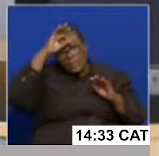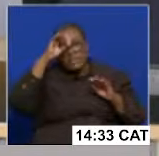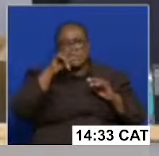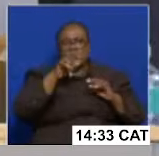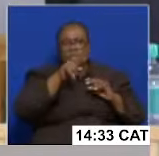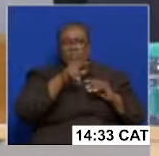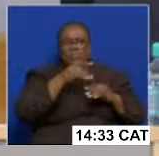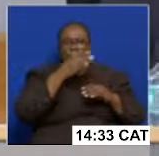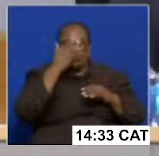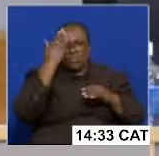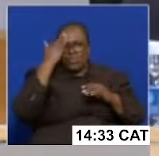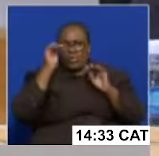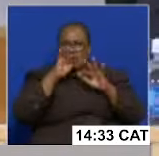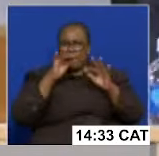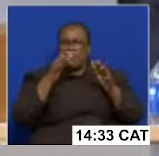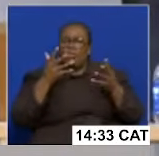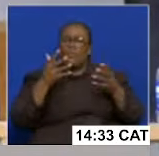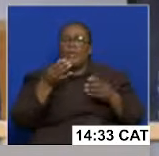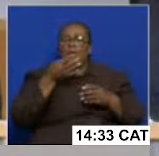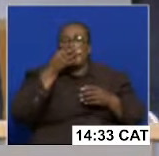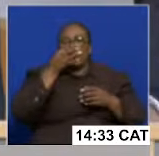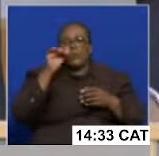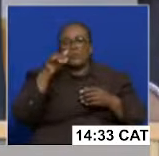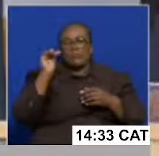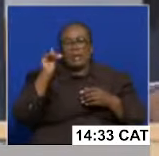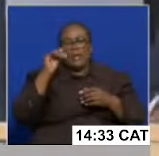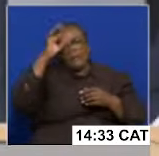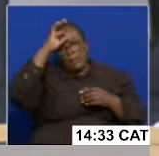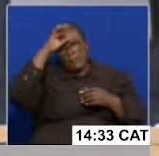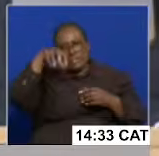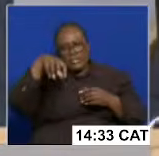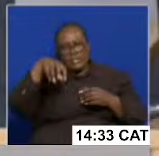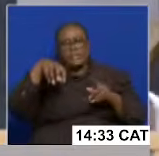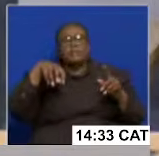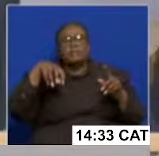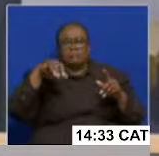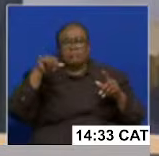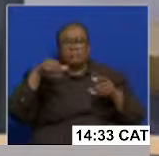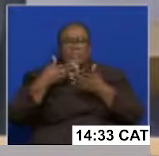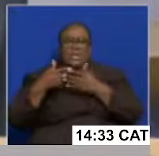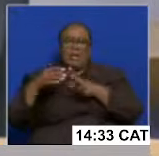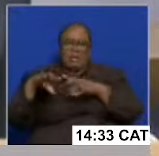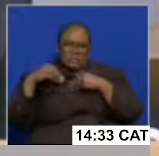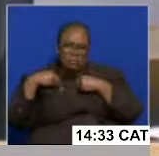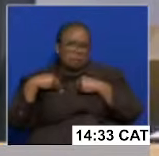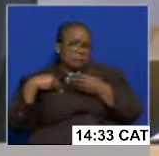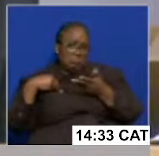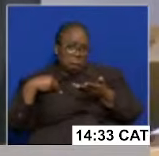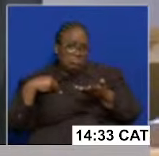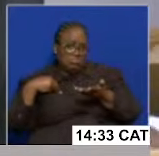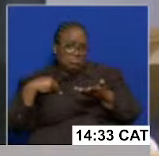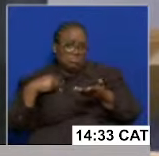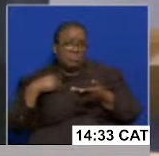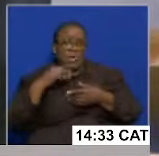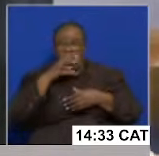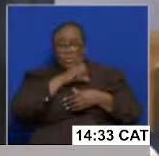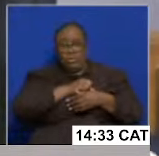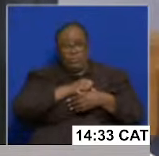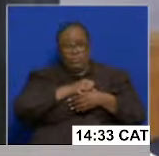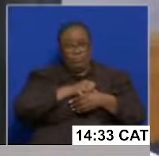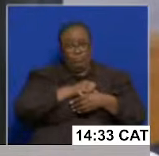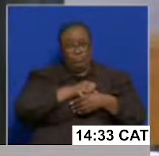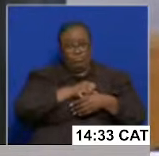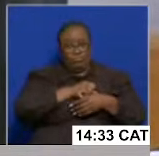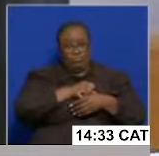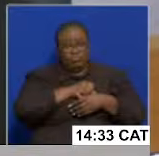think we can accept that. You can contradict me, but I want to assume or take it as a given that